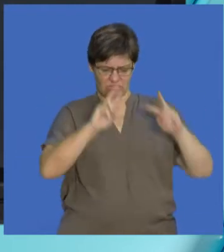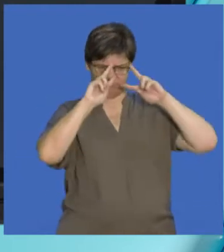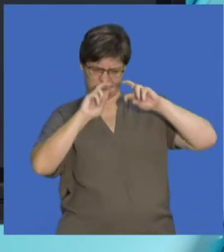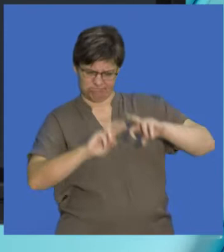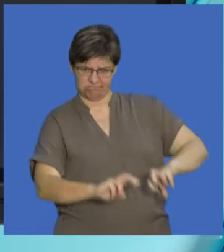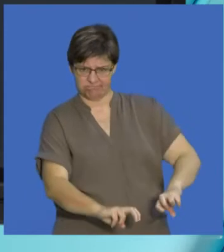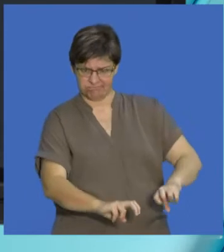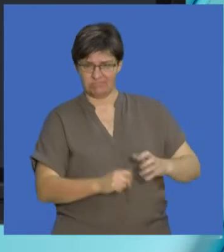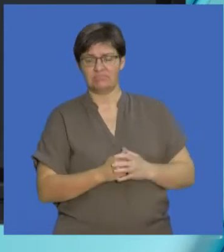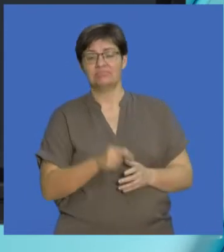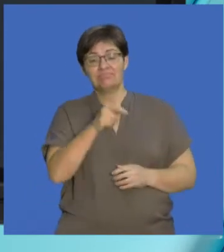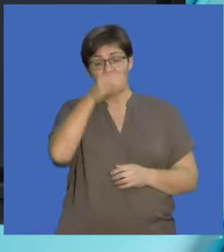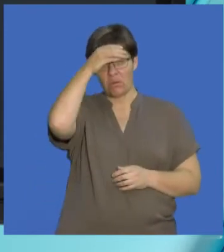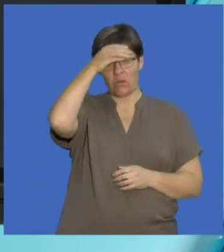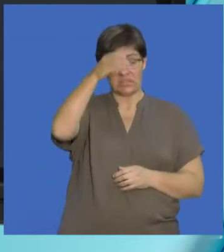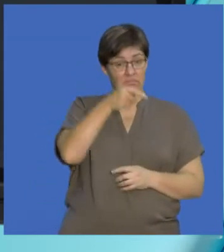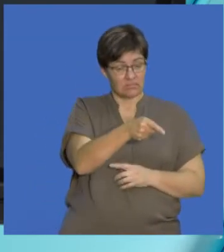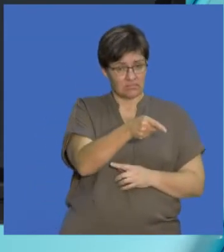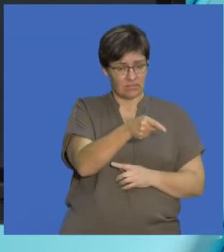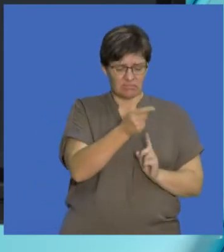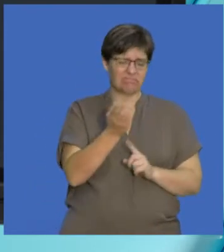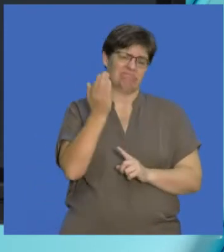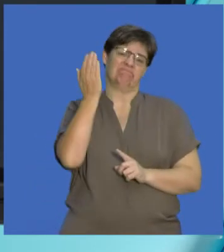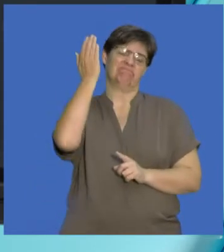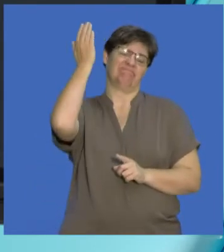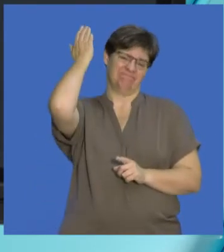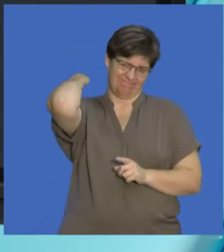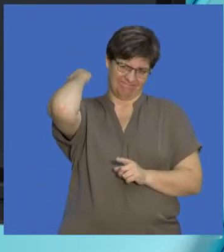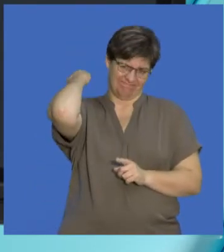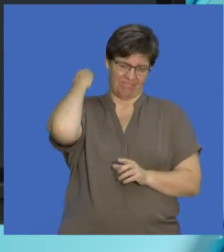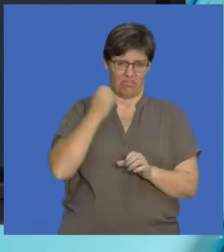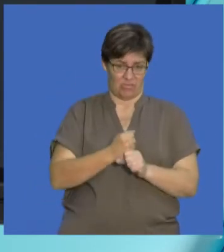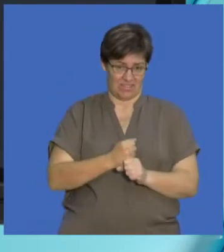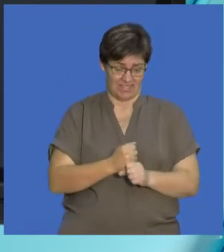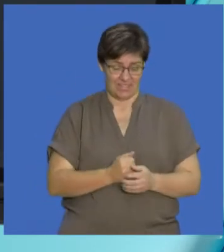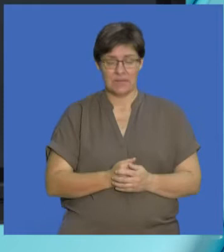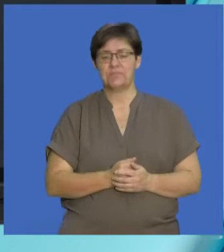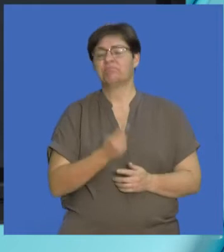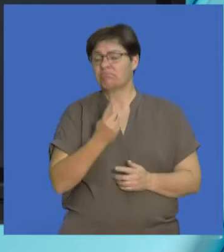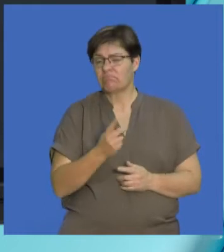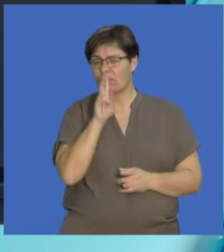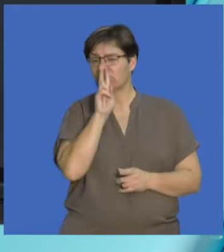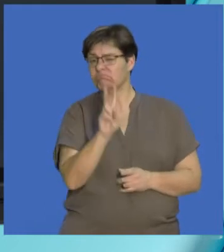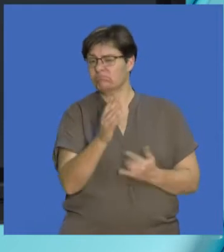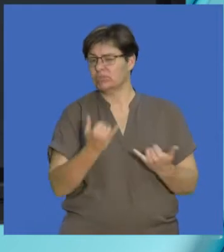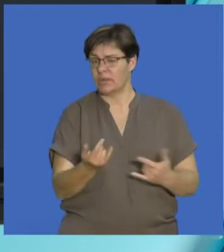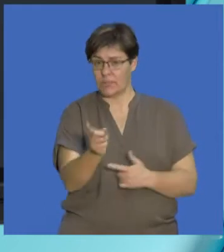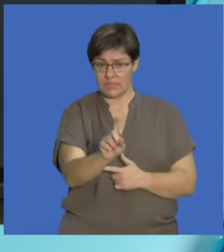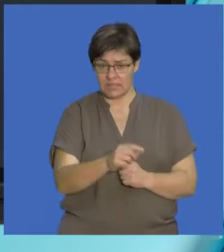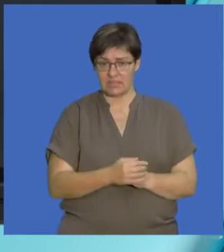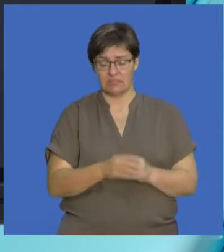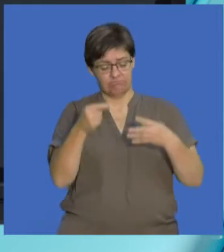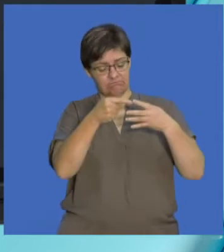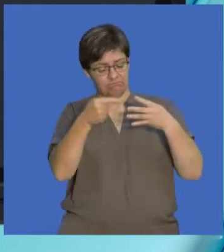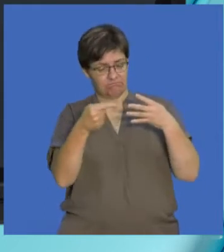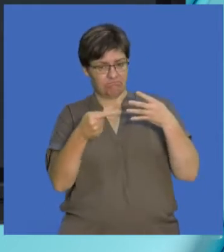electricity, which is a concept that comes from way back, from our earlier grades. So today we'll look at,